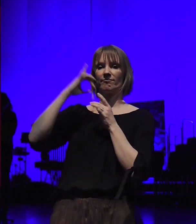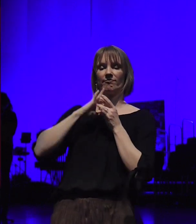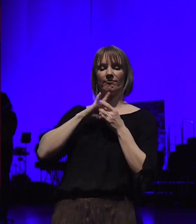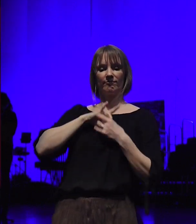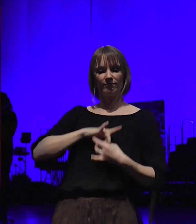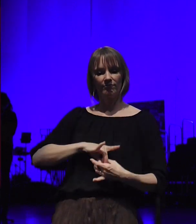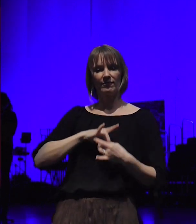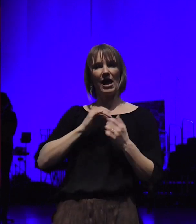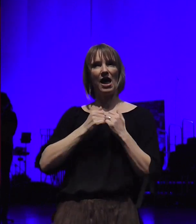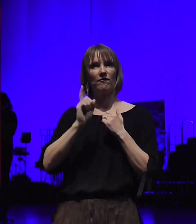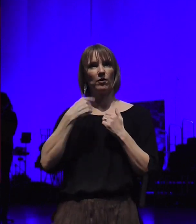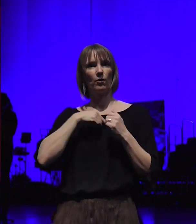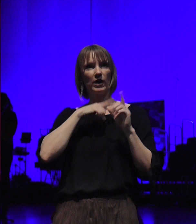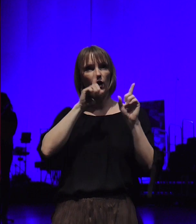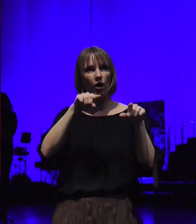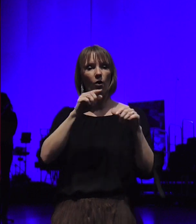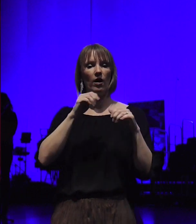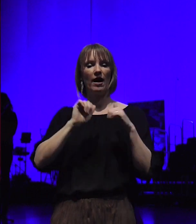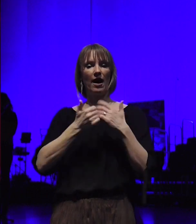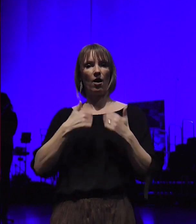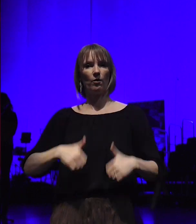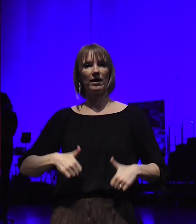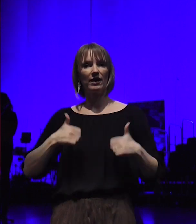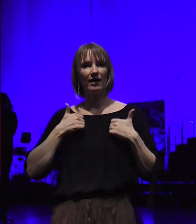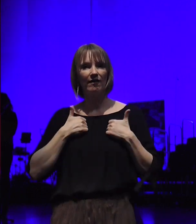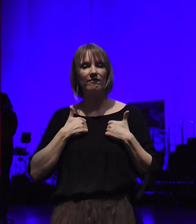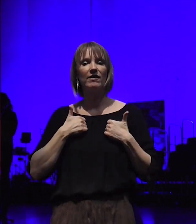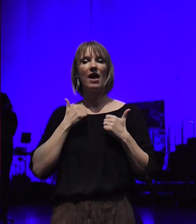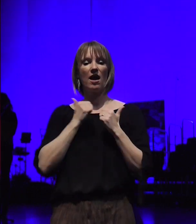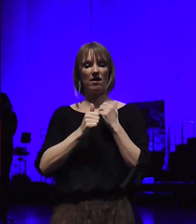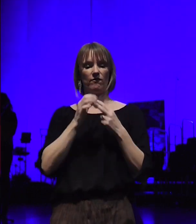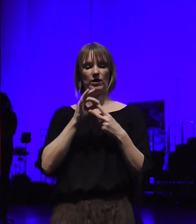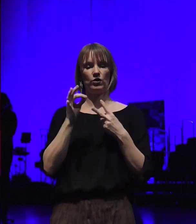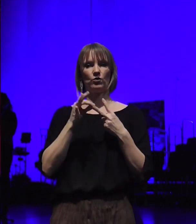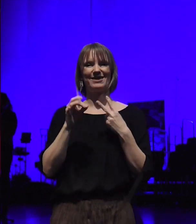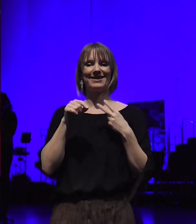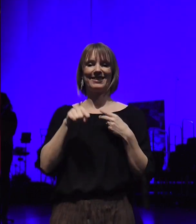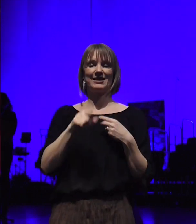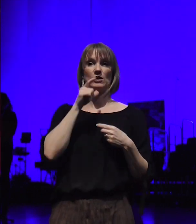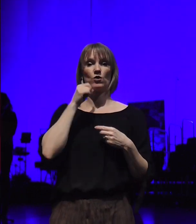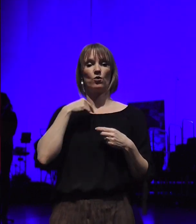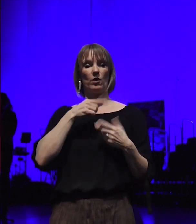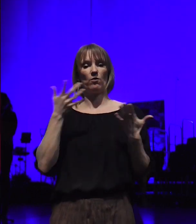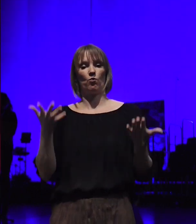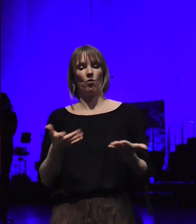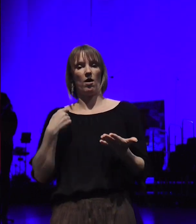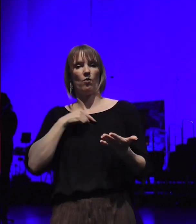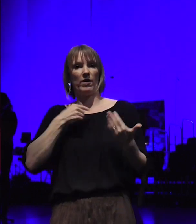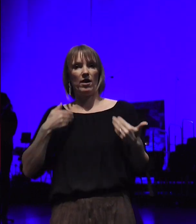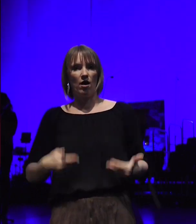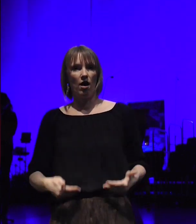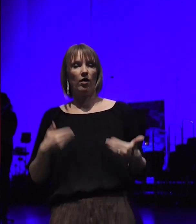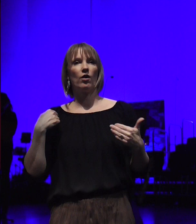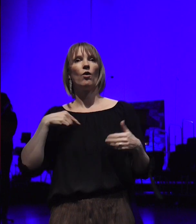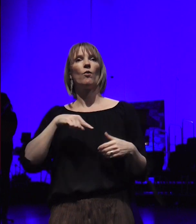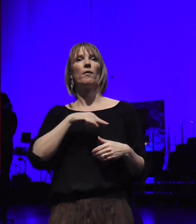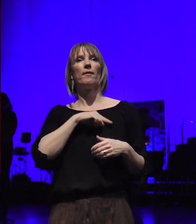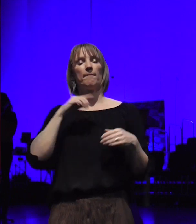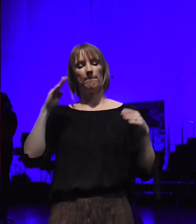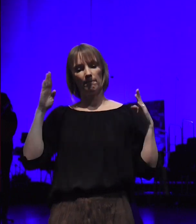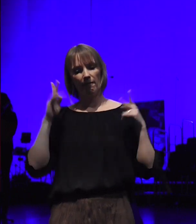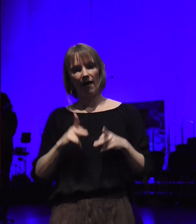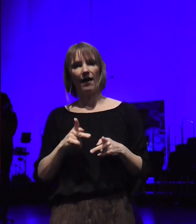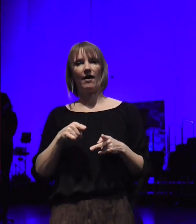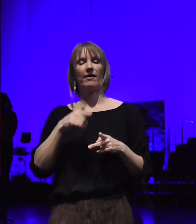we go, in how we live our life, in every choice we make, this is who and what we are. We return to